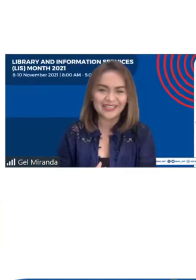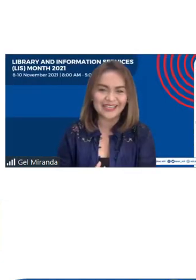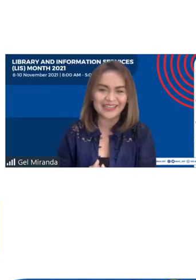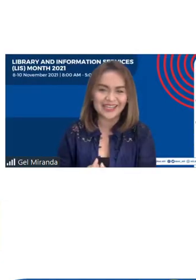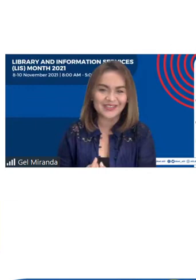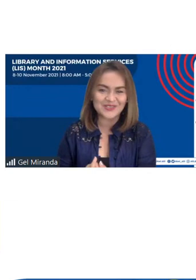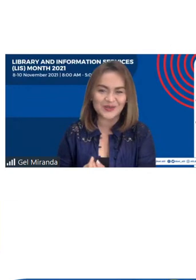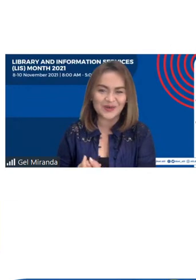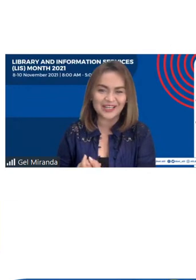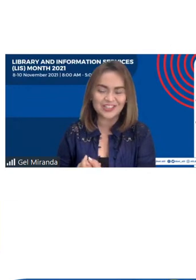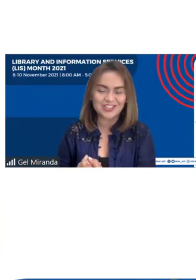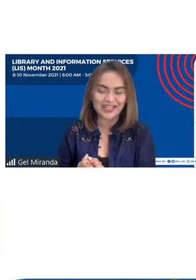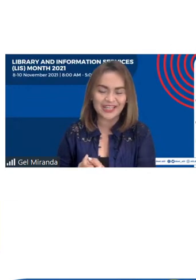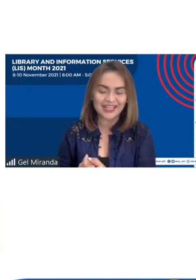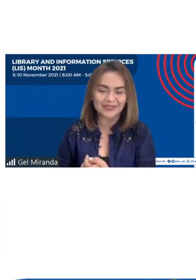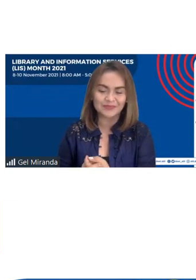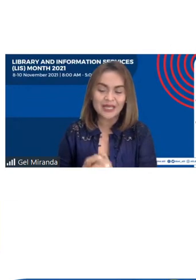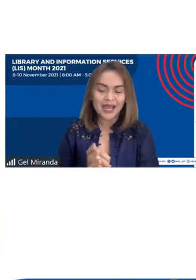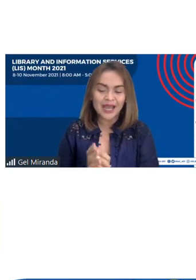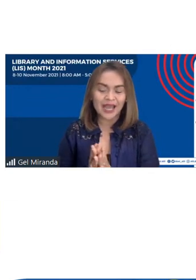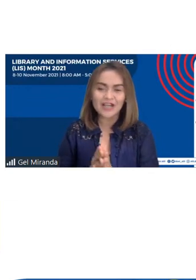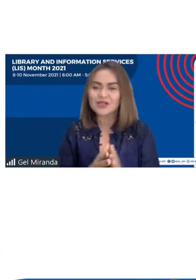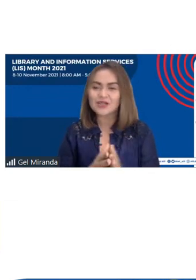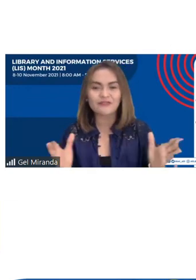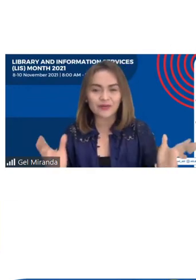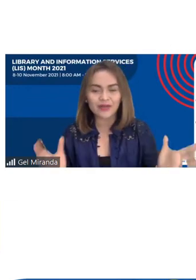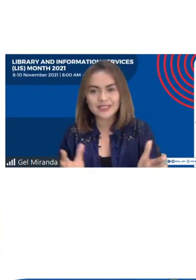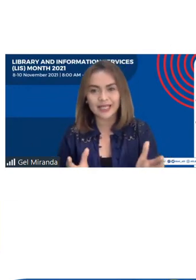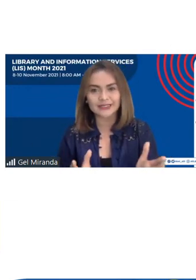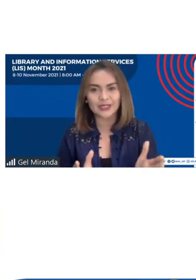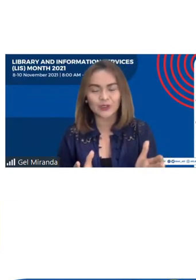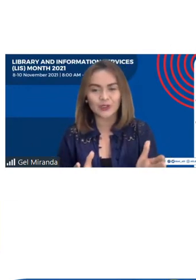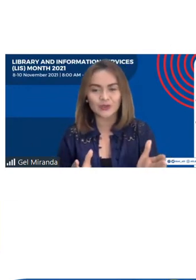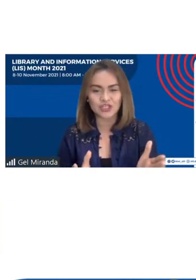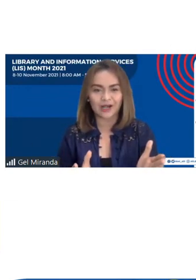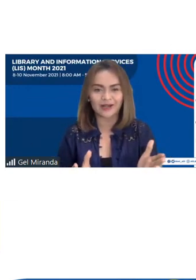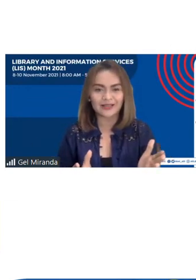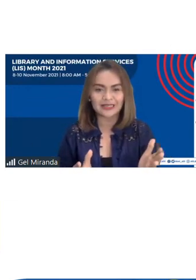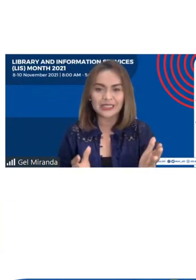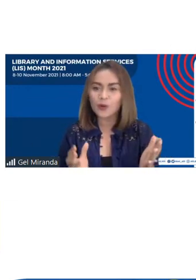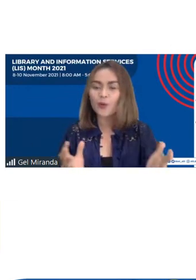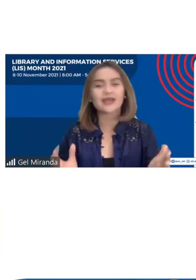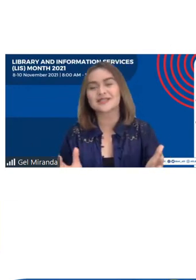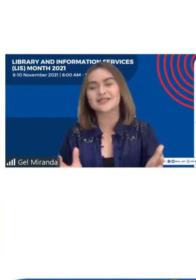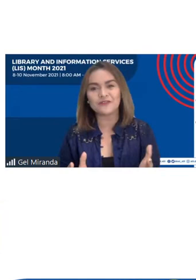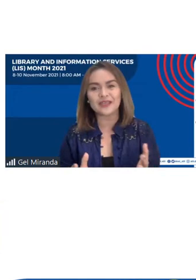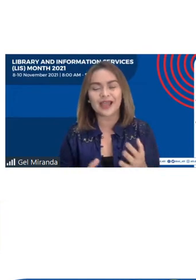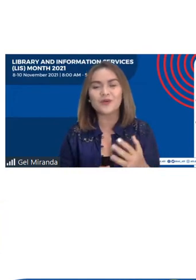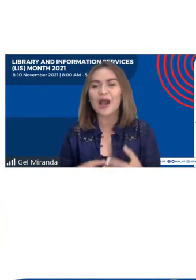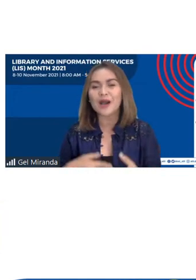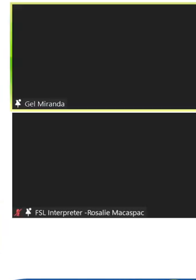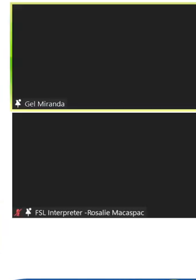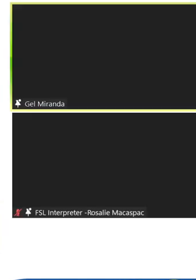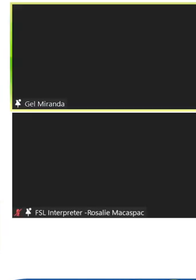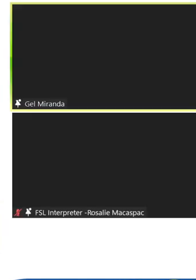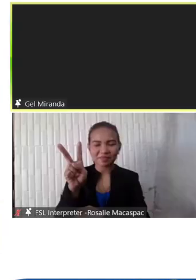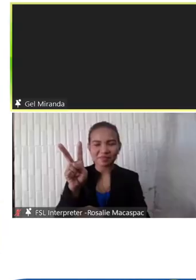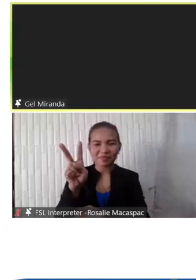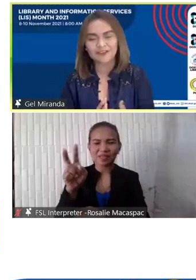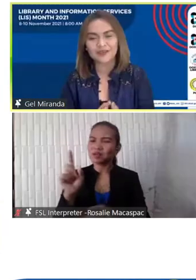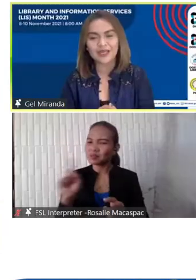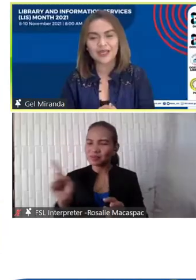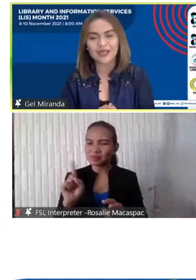Irene, thank you so much din. And actually, very excited ako to share DOST-STII. Ano nga ba